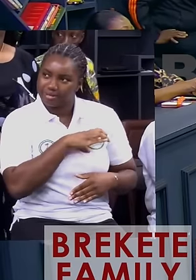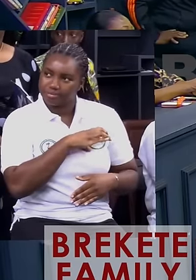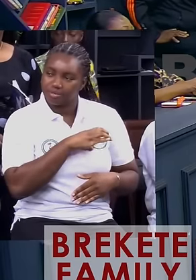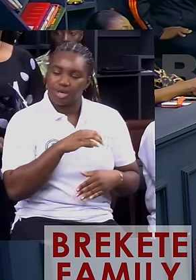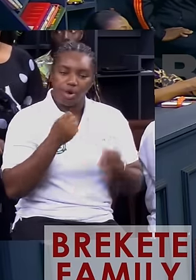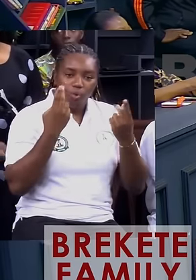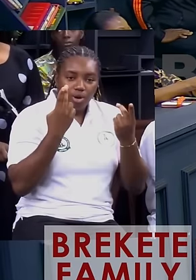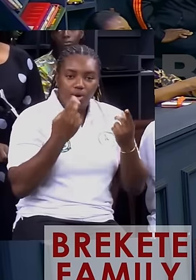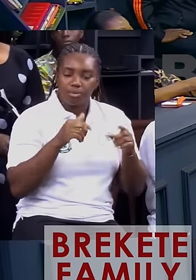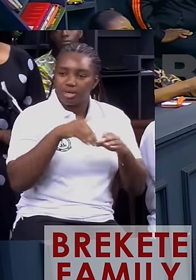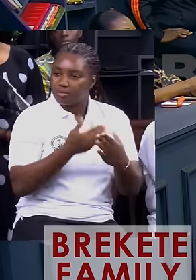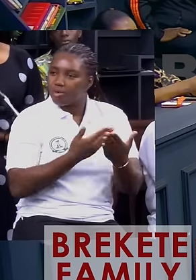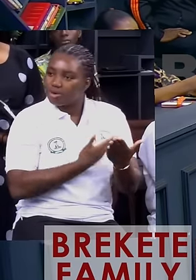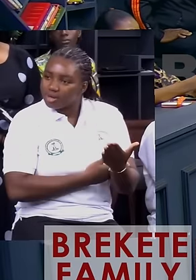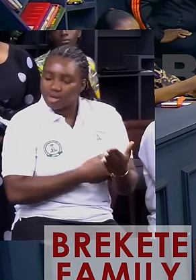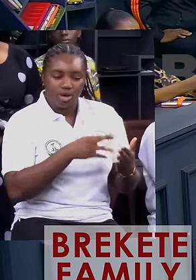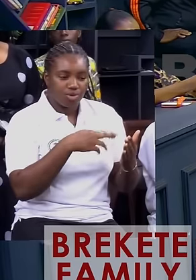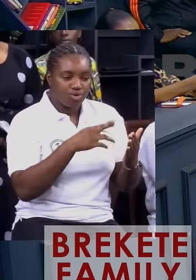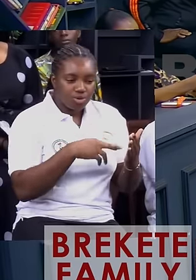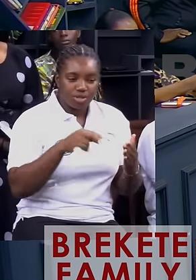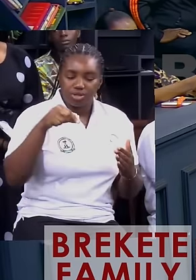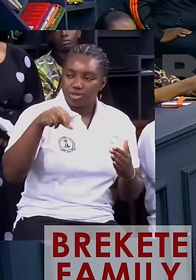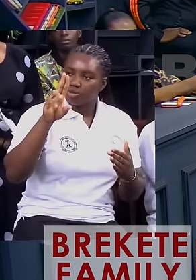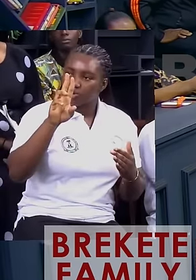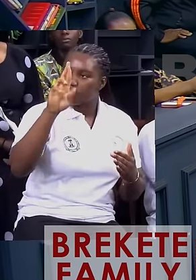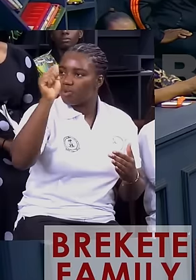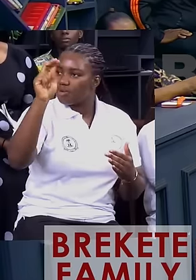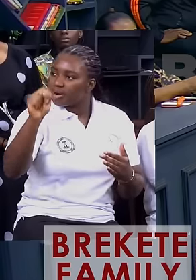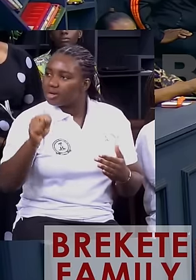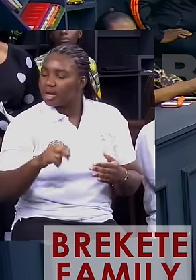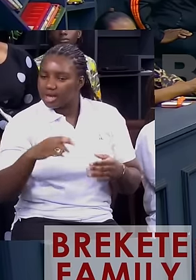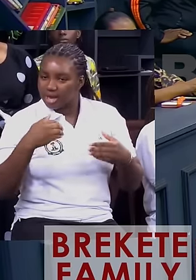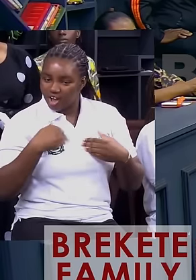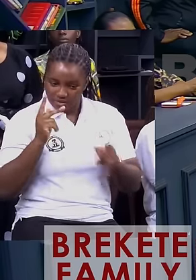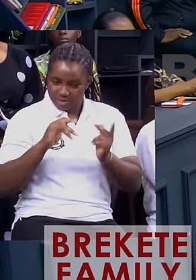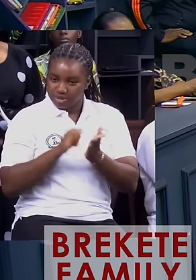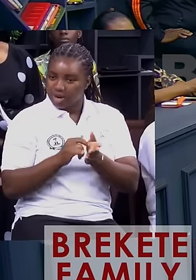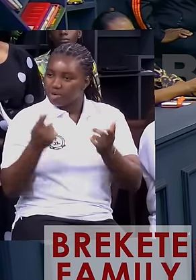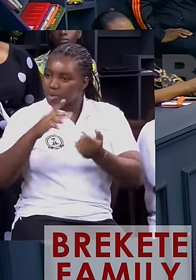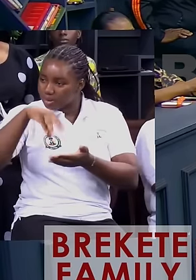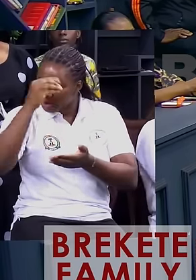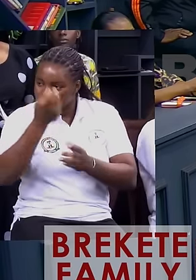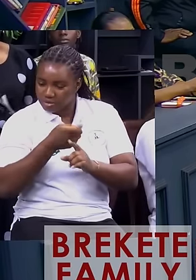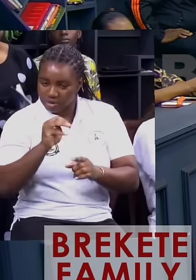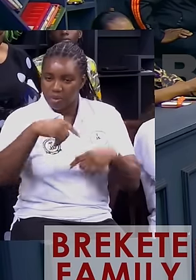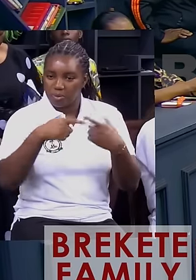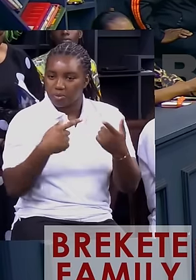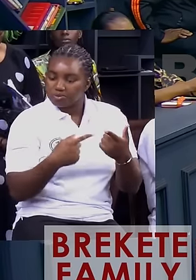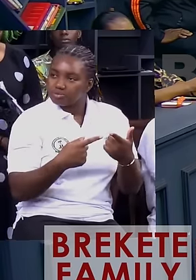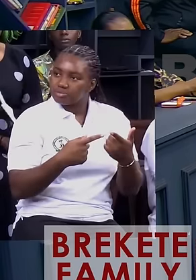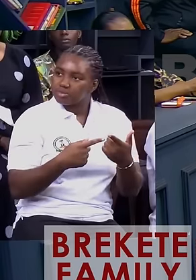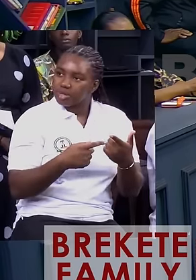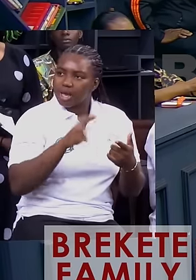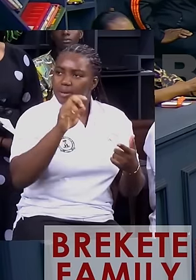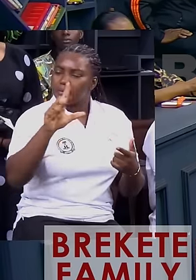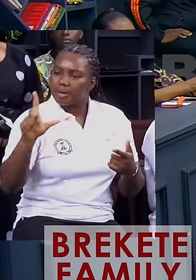He wake up in the morning, recite the Quran, he gets people where go come learn from him, they go. Malam condition